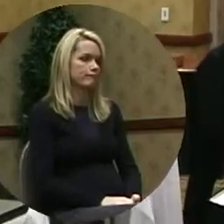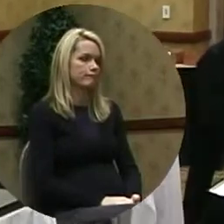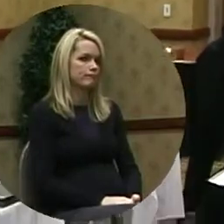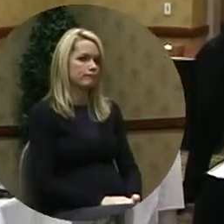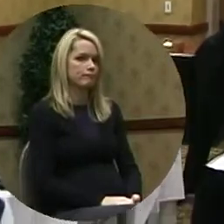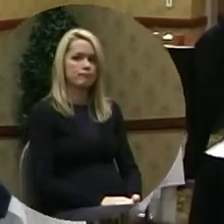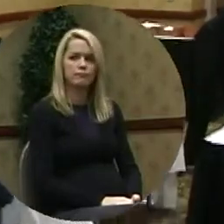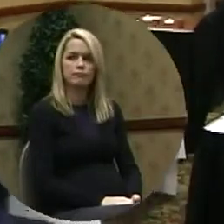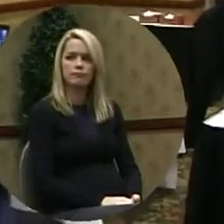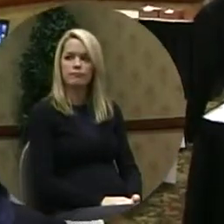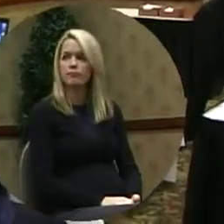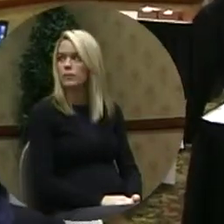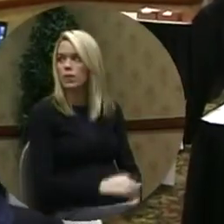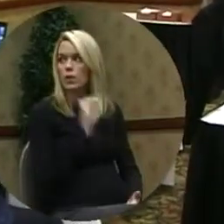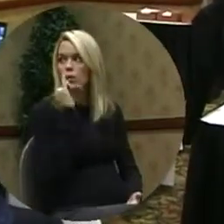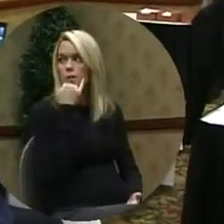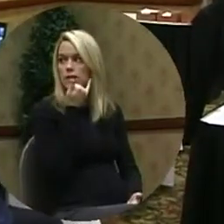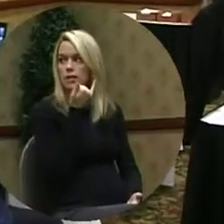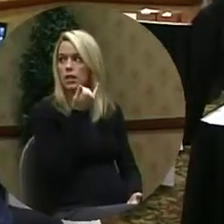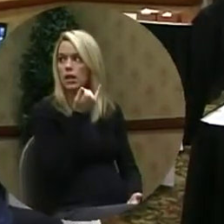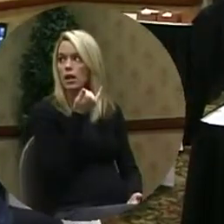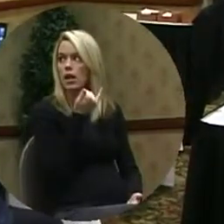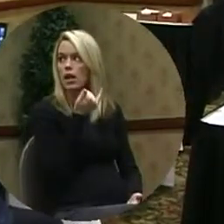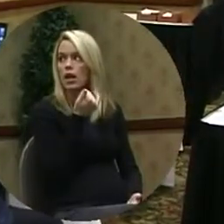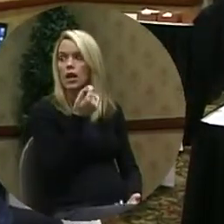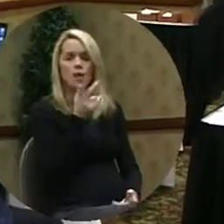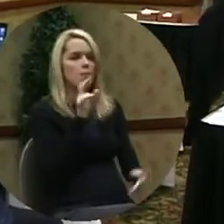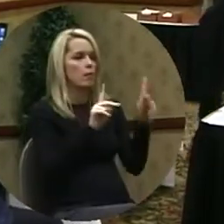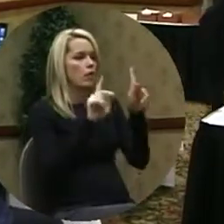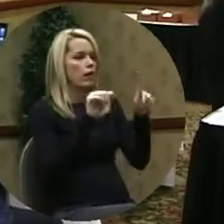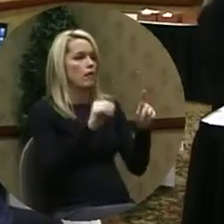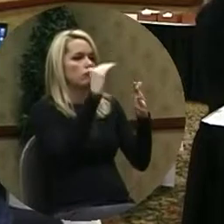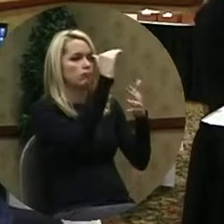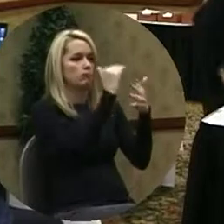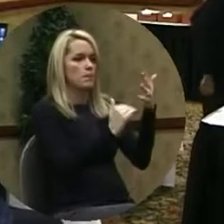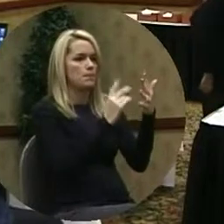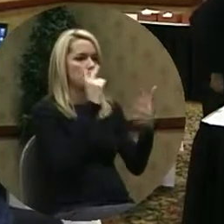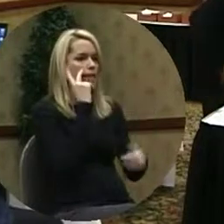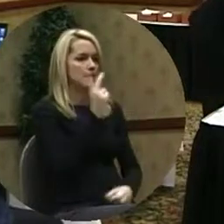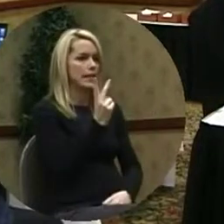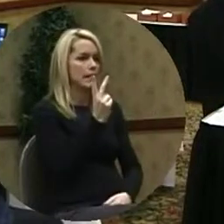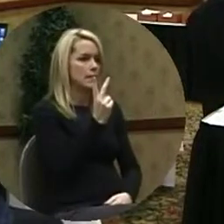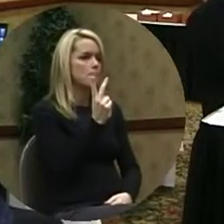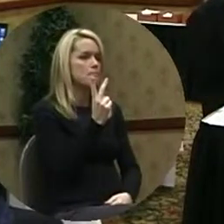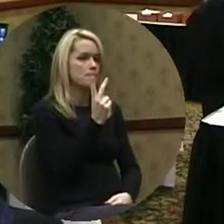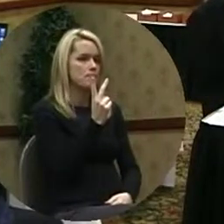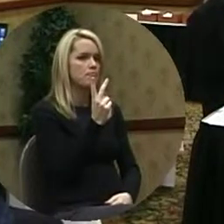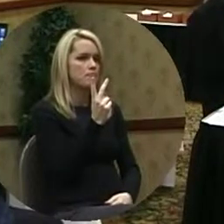We'll put them up here. Whoops. Put them up here for people to see. We've got